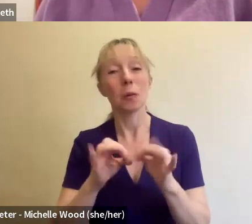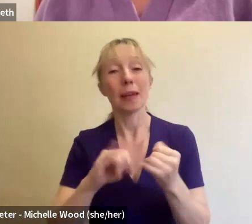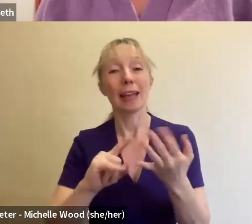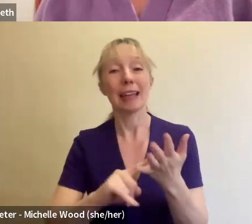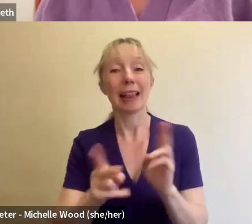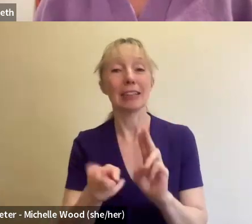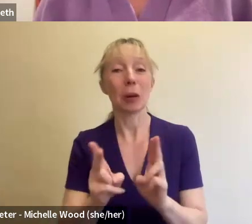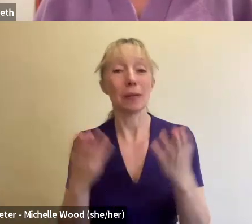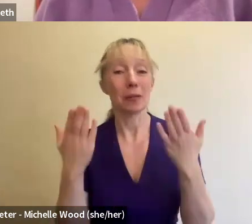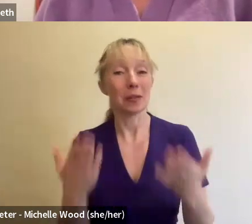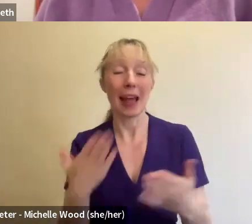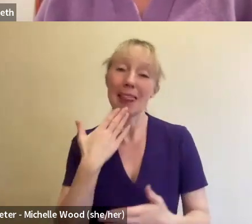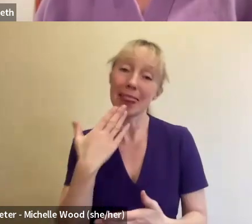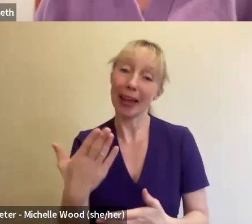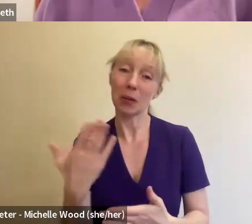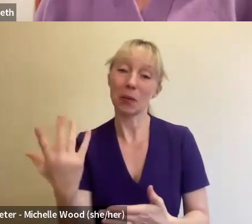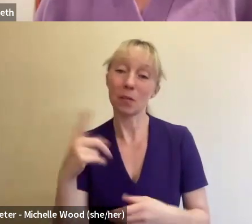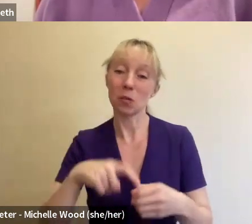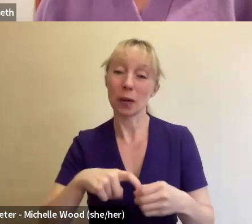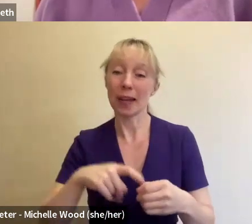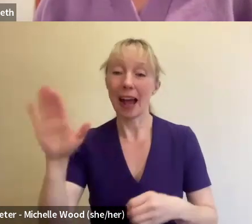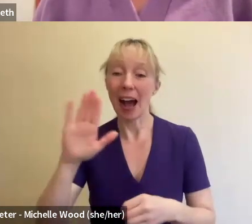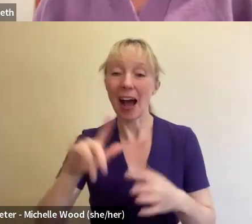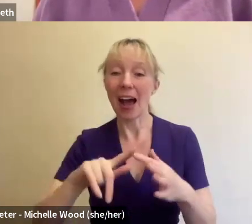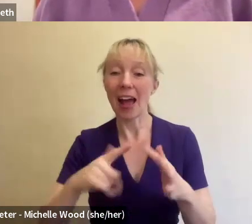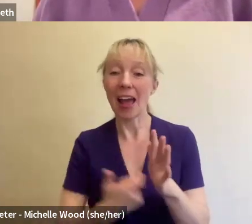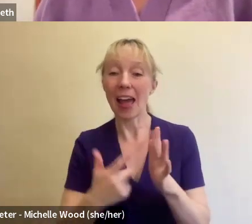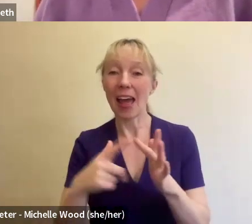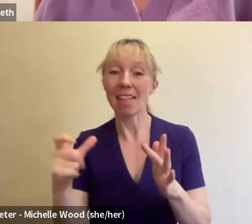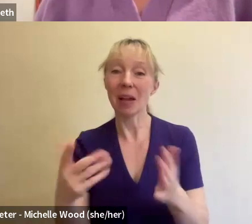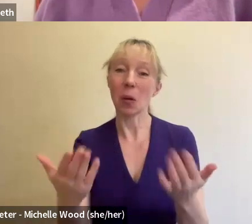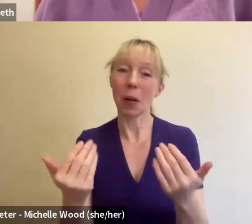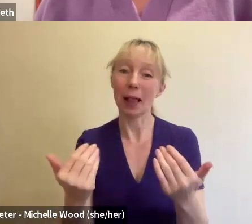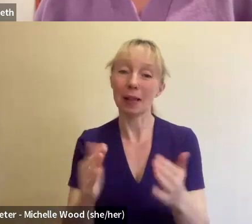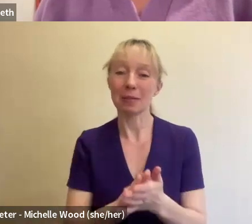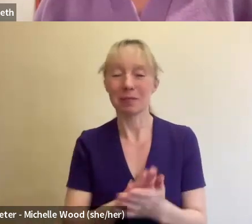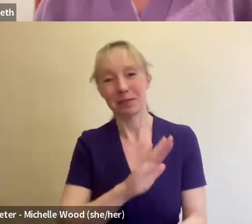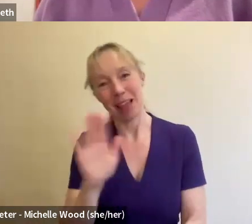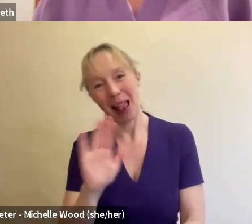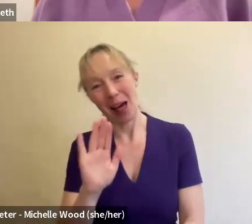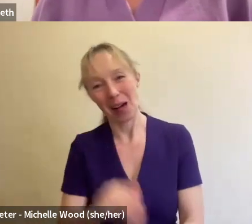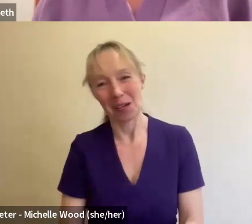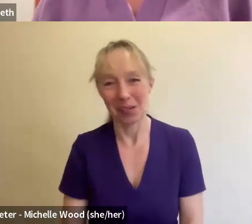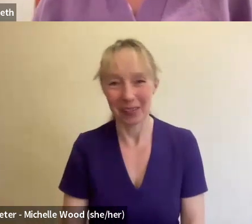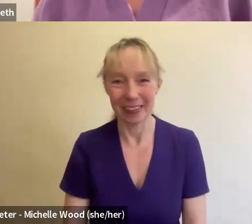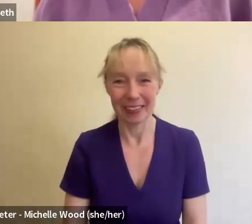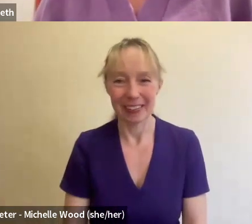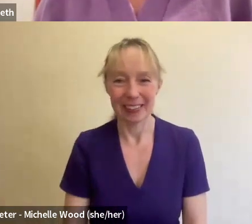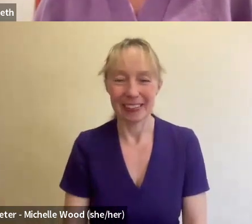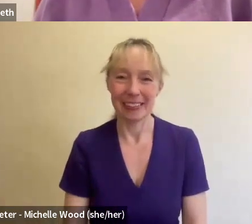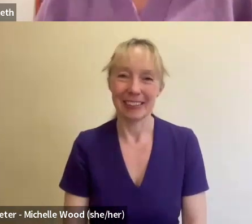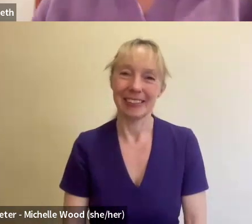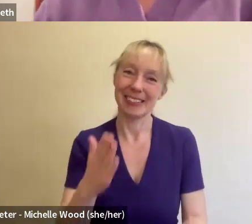them for joining us. Hi, Eric. Welcome to hello. event today. I'm